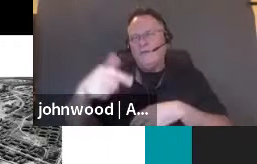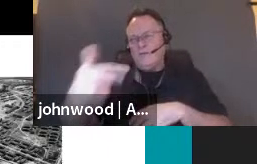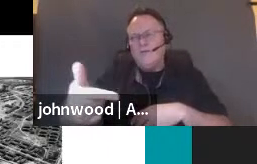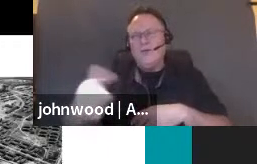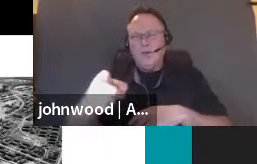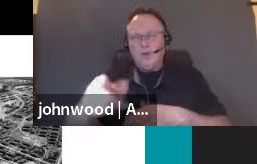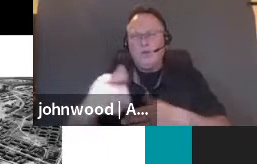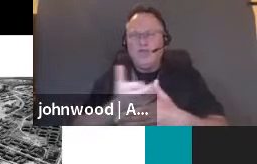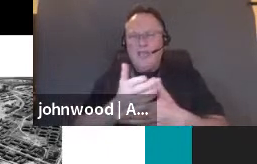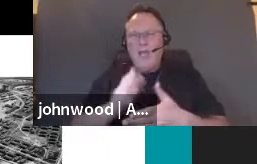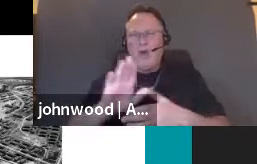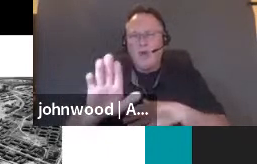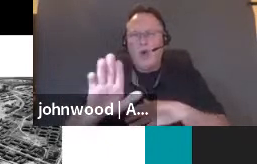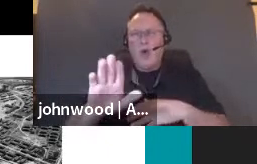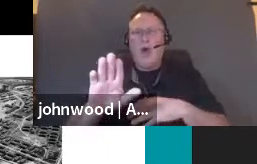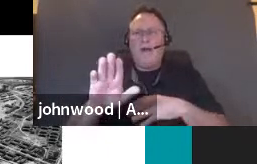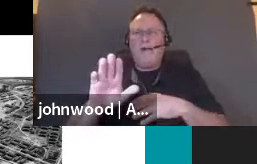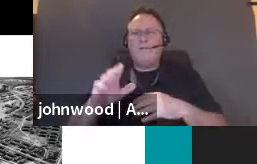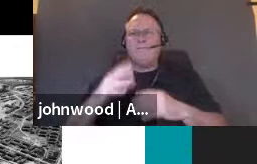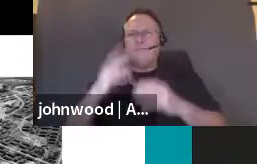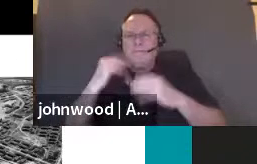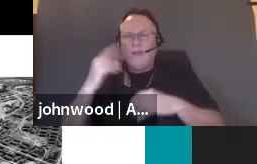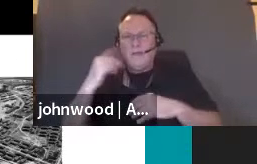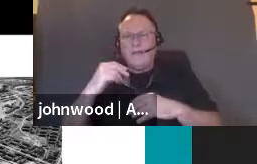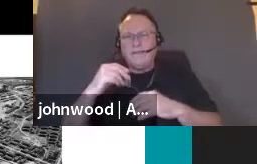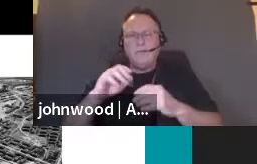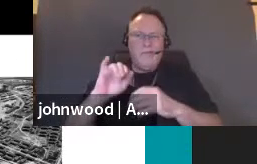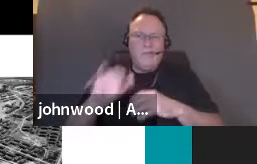share your experience with us as well.